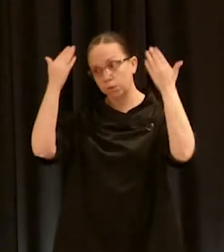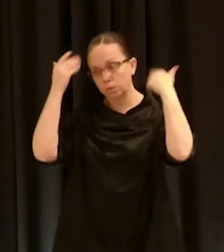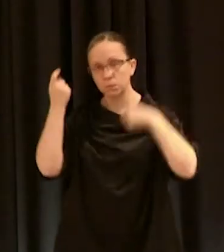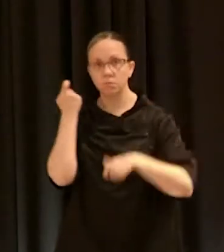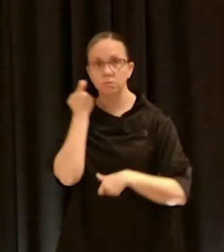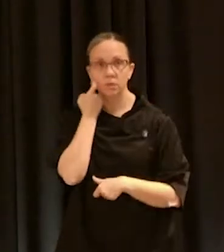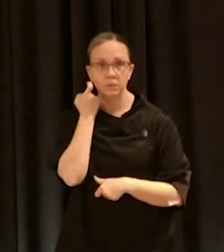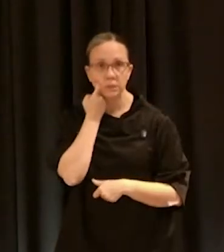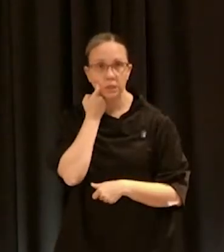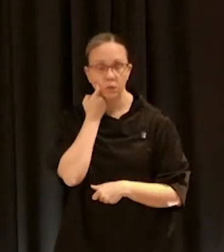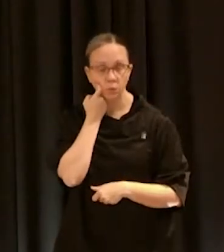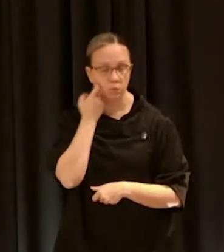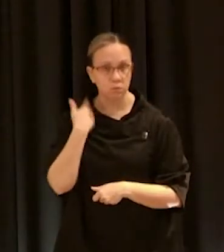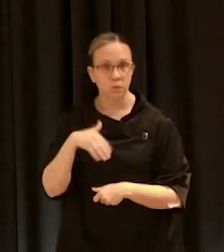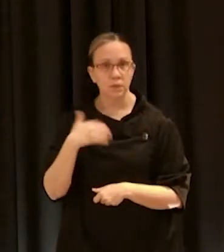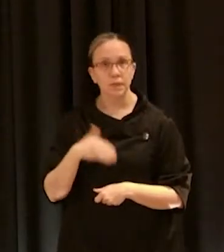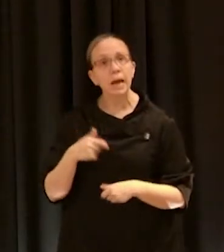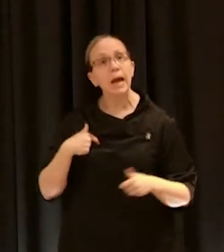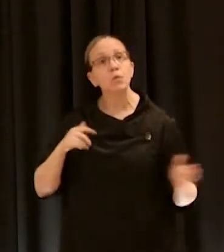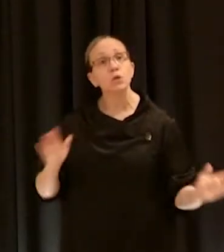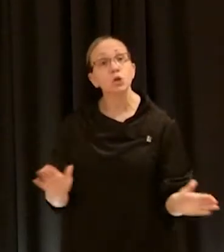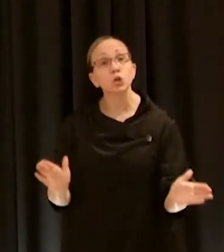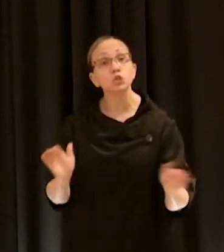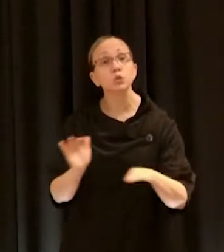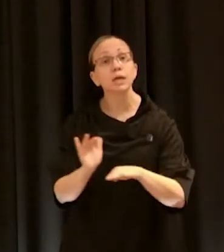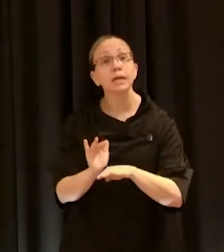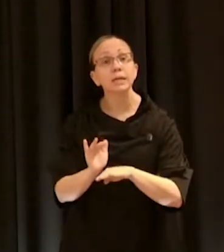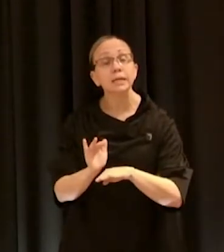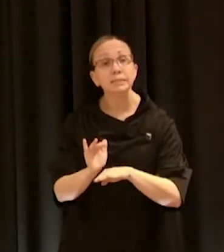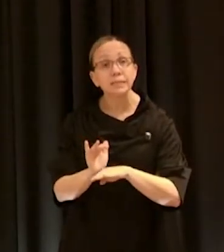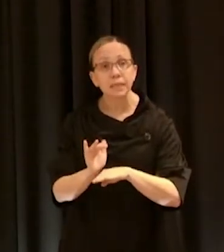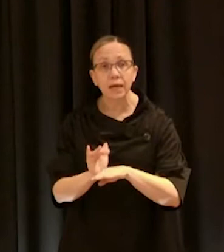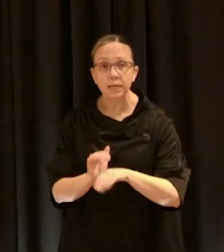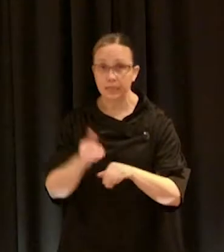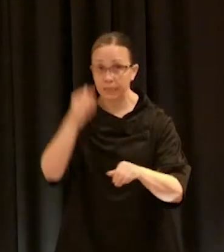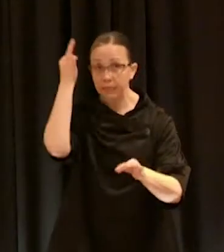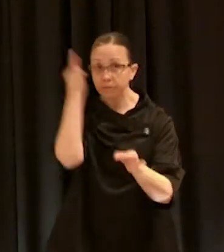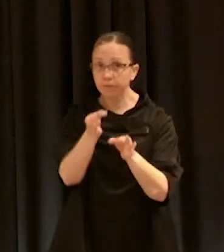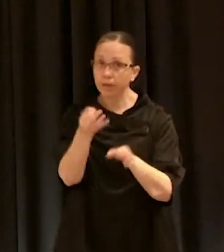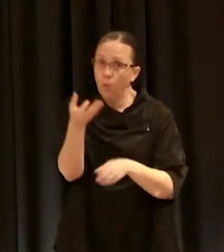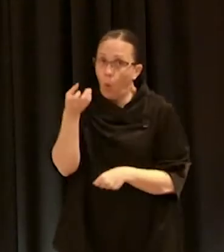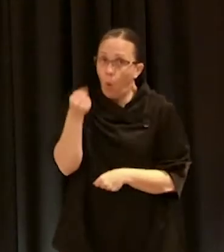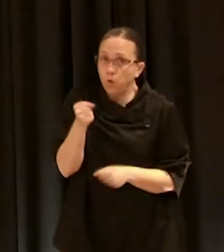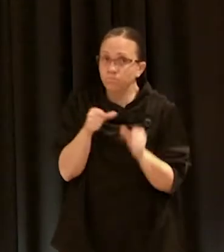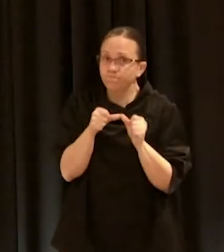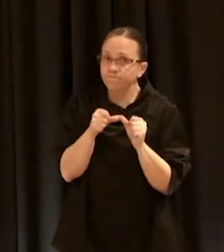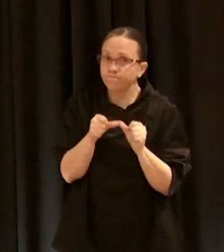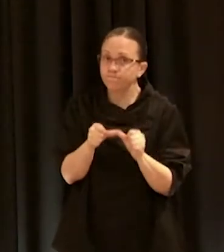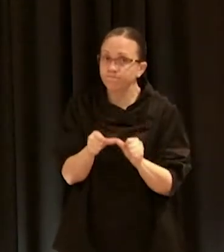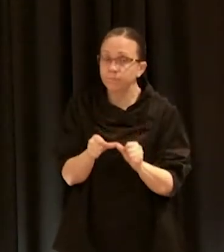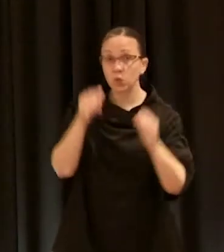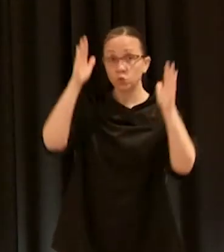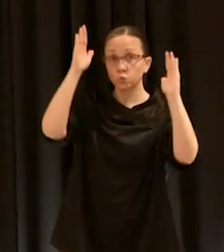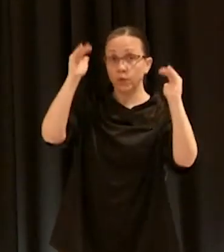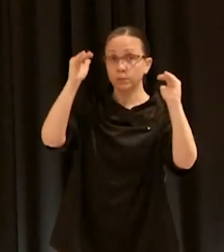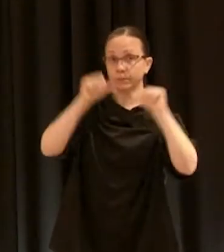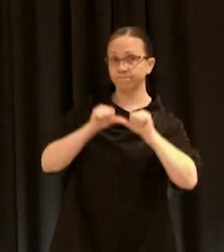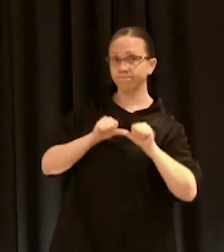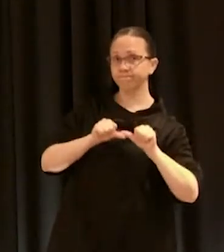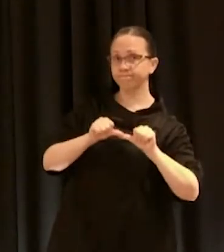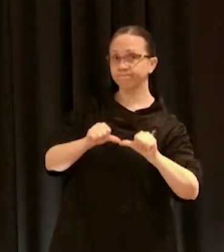few weeks. And I would urge you again tonight to keep your faith, to maintain your